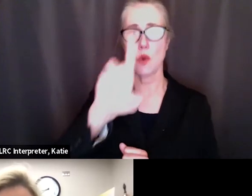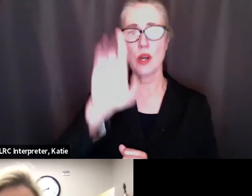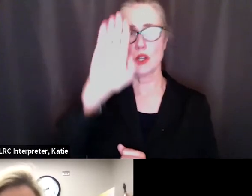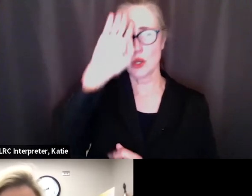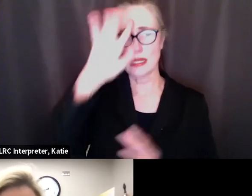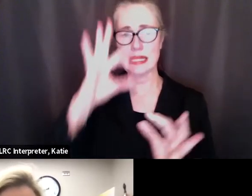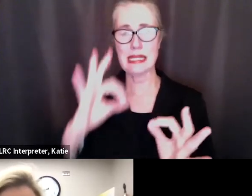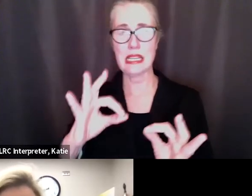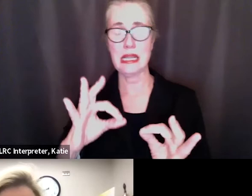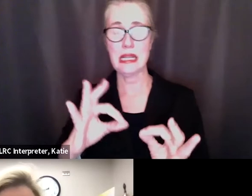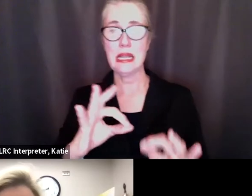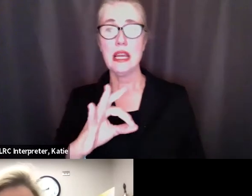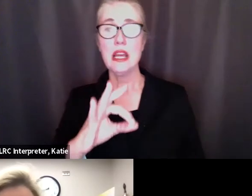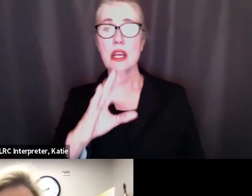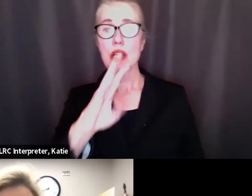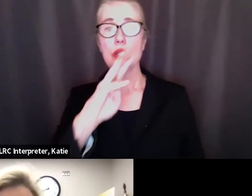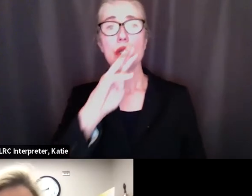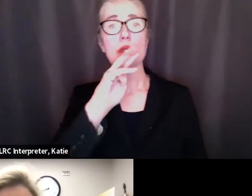ms alvarez